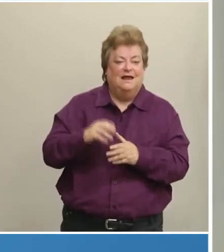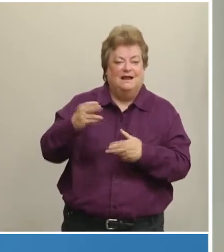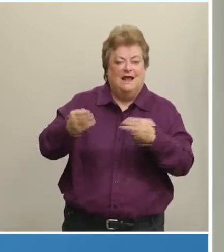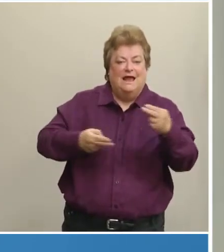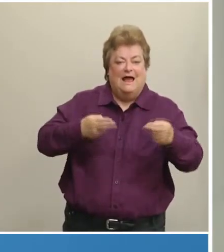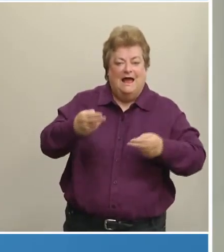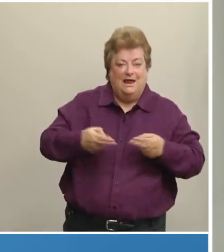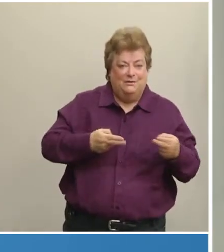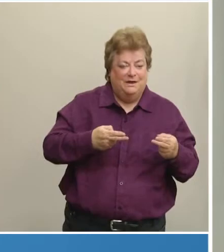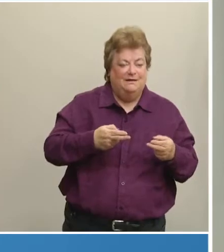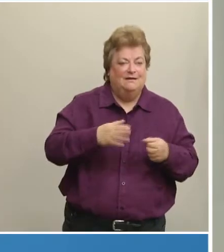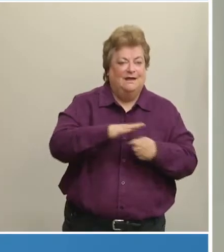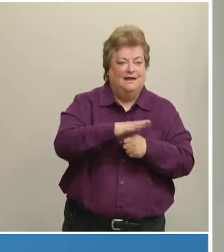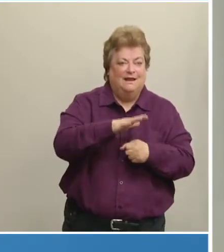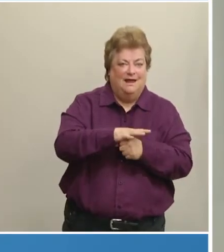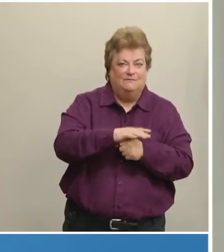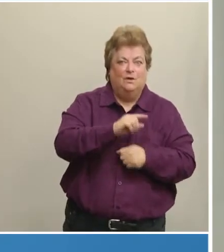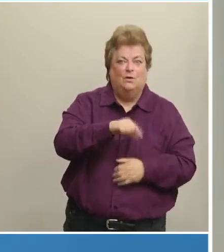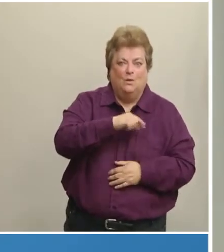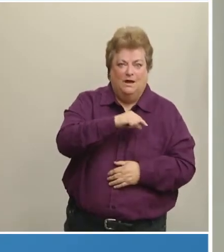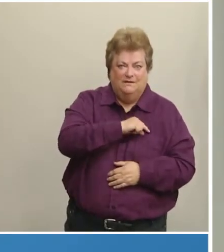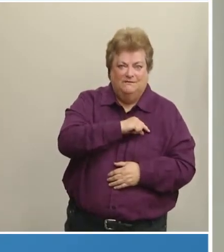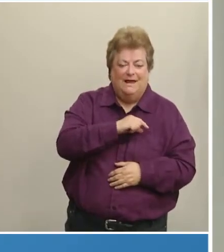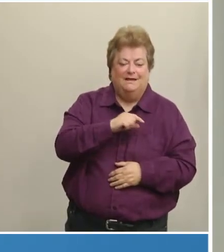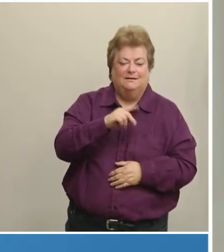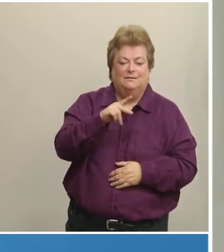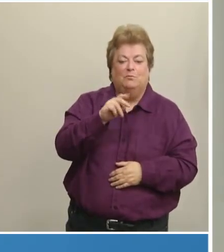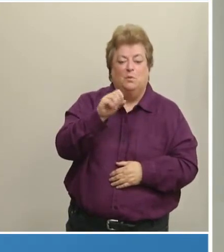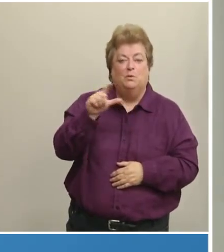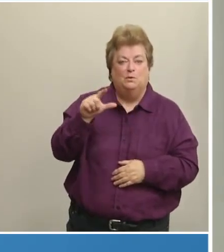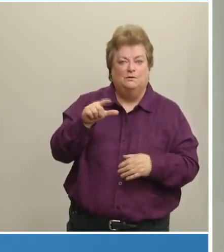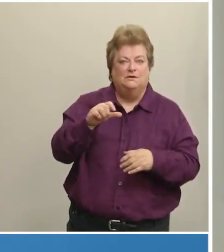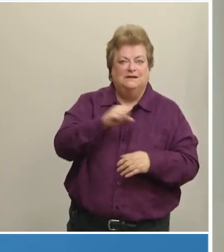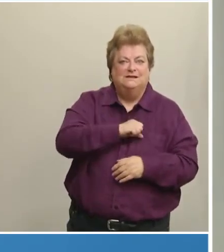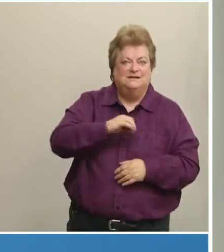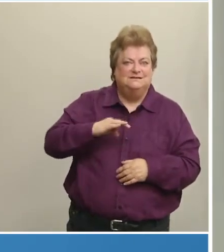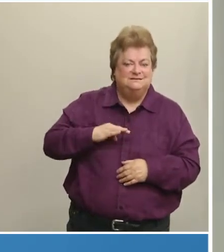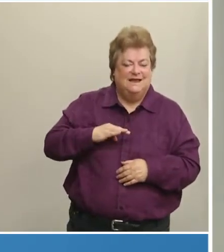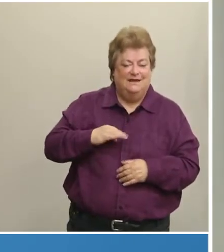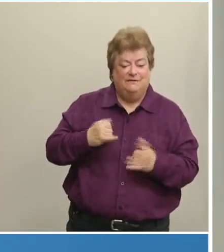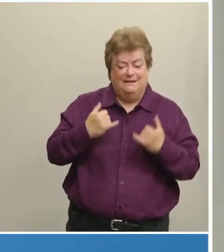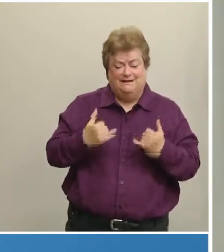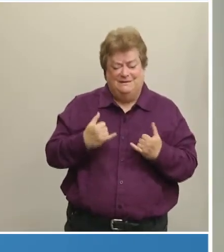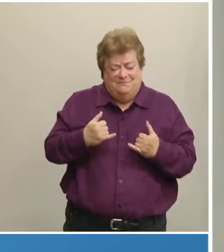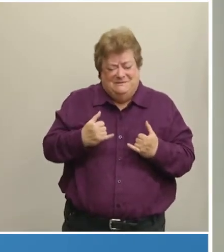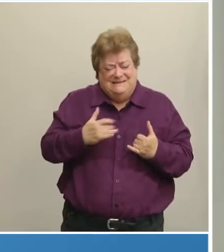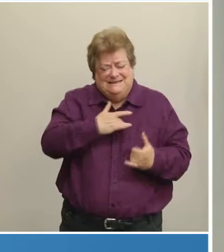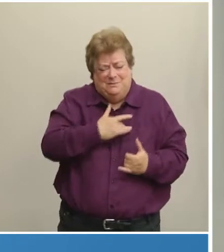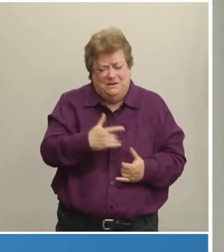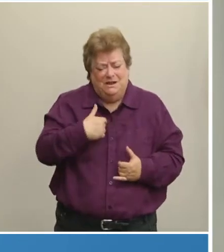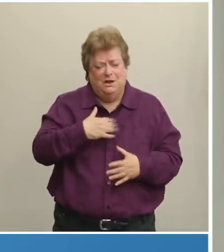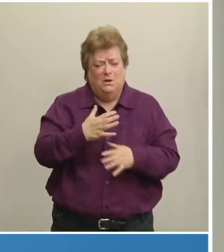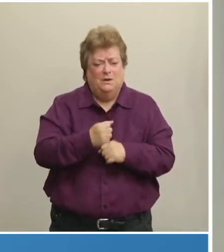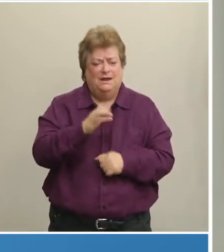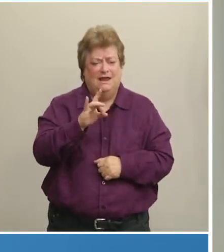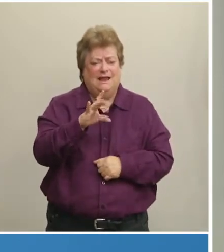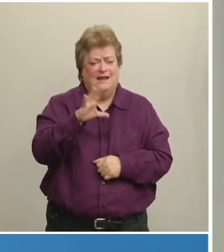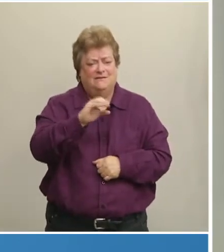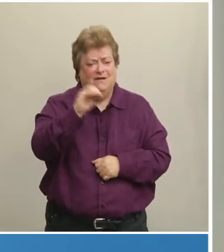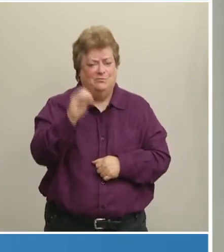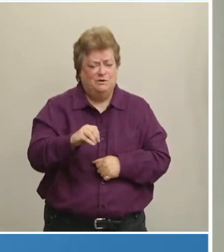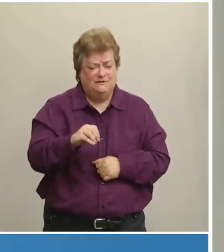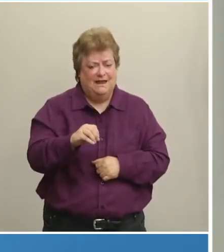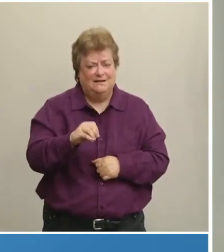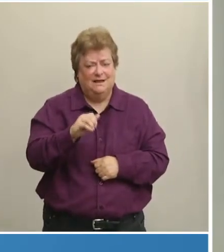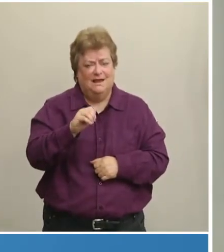hiring enough qualified pool staff this year. Typically this time of year, we'd be at about 85% of staffing levels.